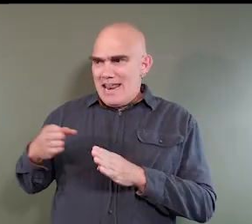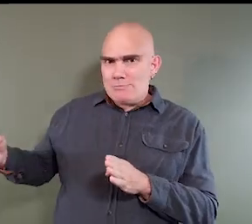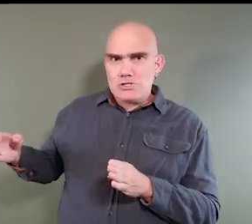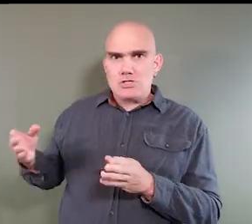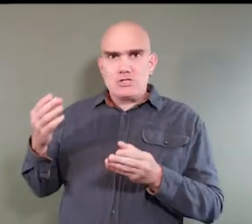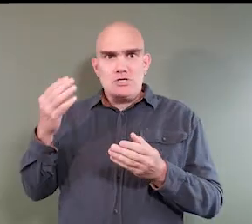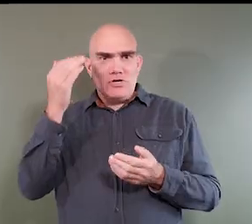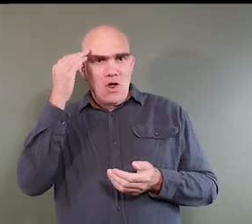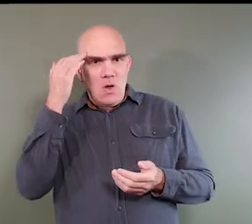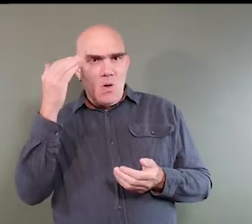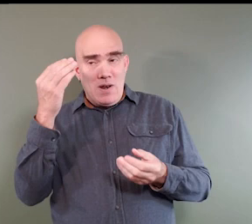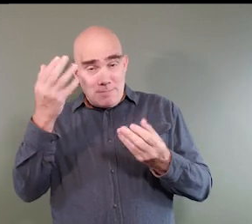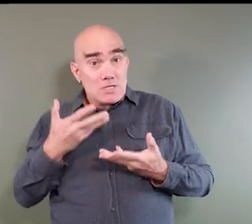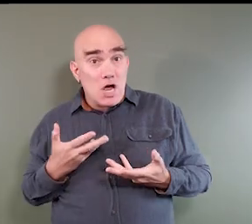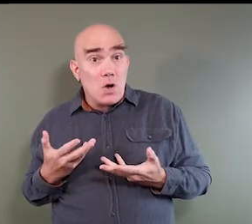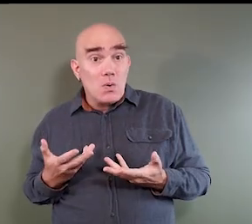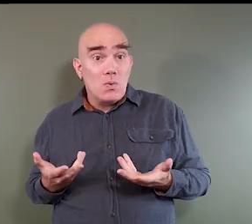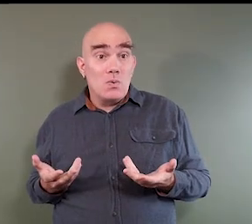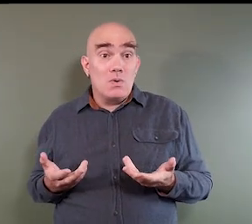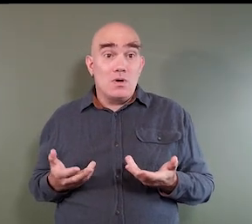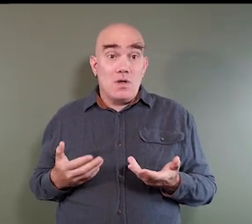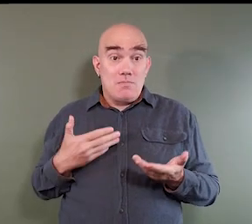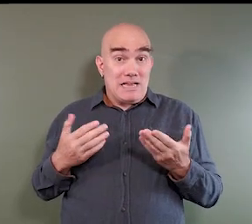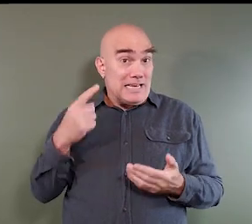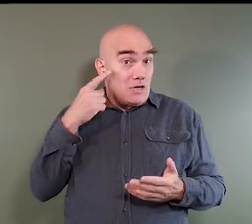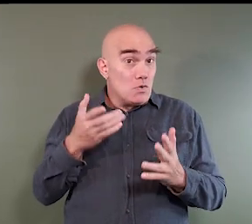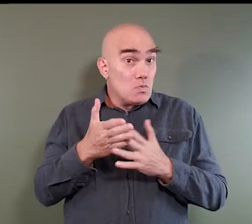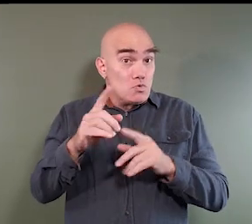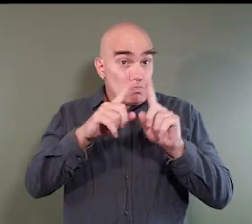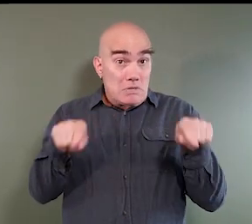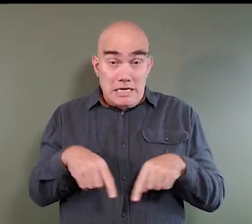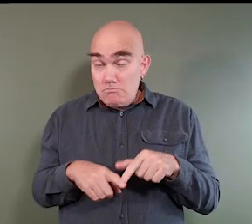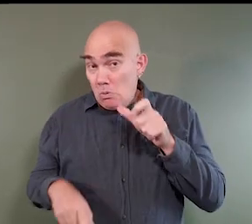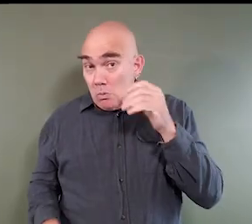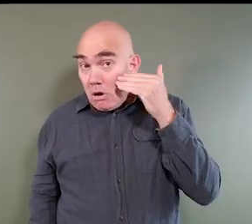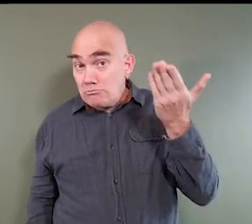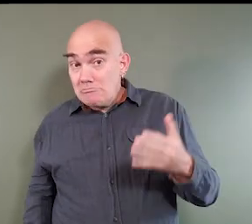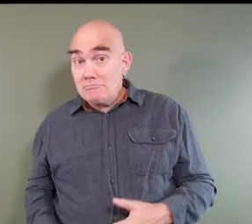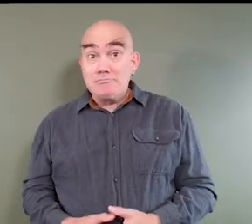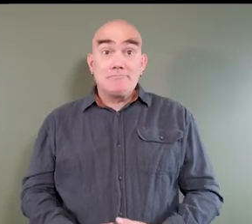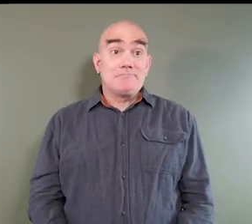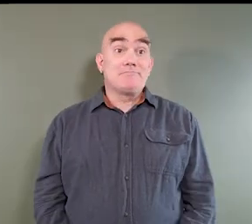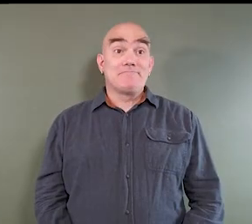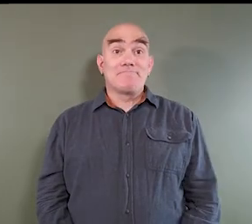know. Let me know. I may be able to hear you through the screen. Who knows?